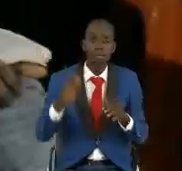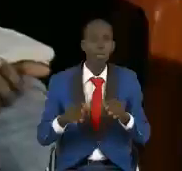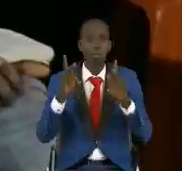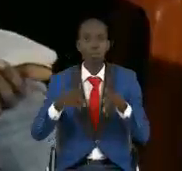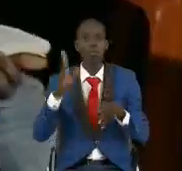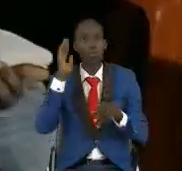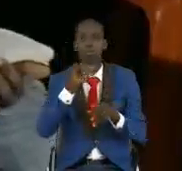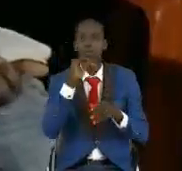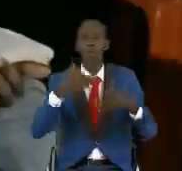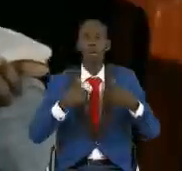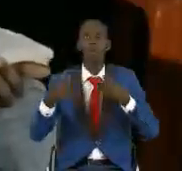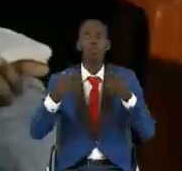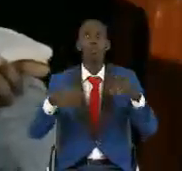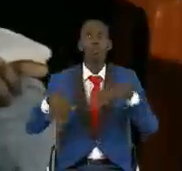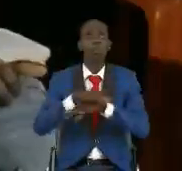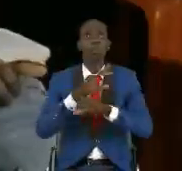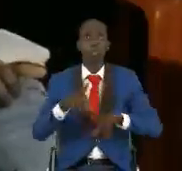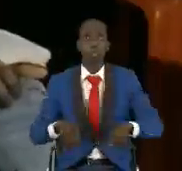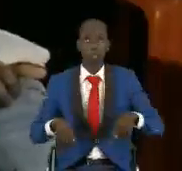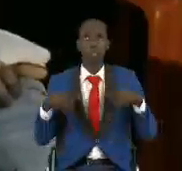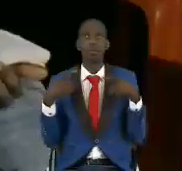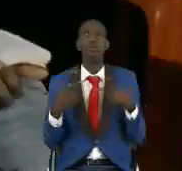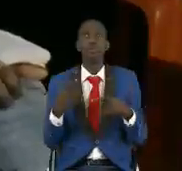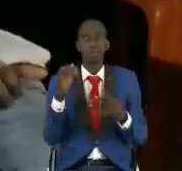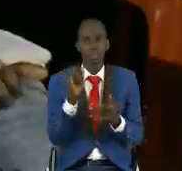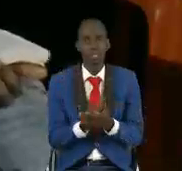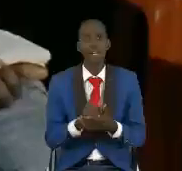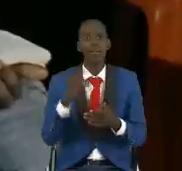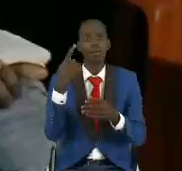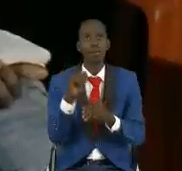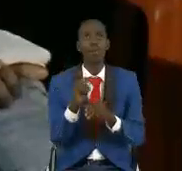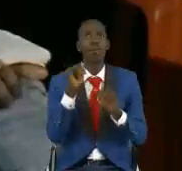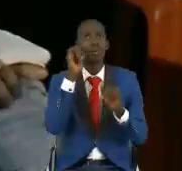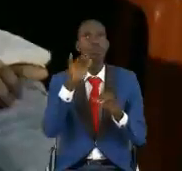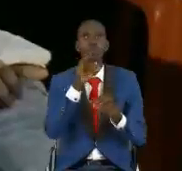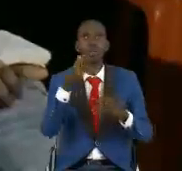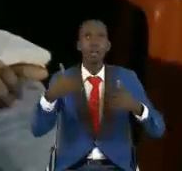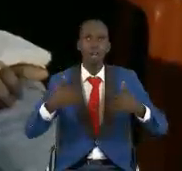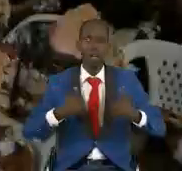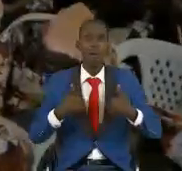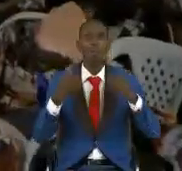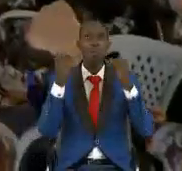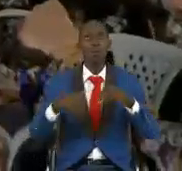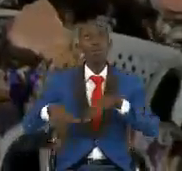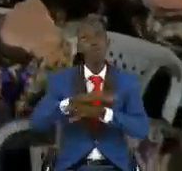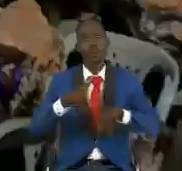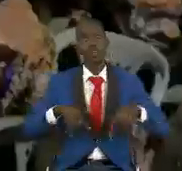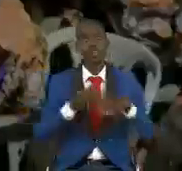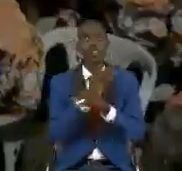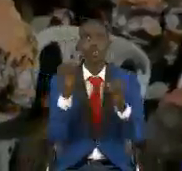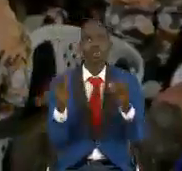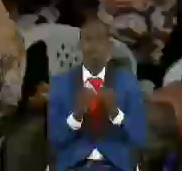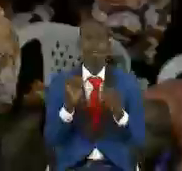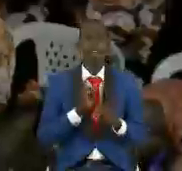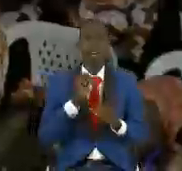anymore. Madam Terrible will not have power over your life anymore. Yeah. I can just see